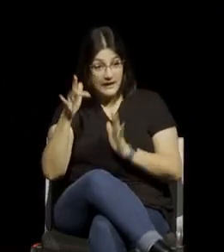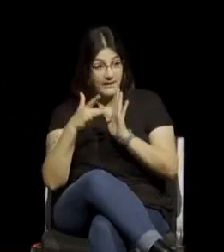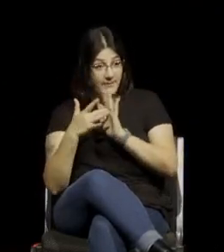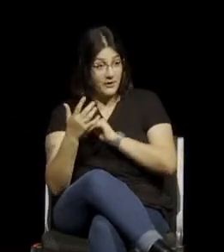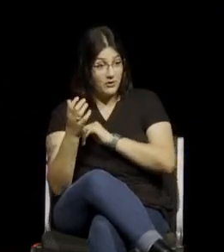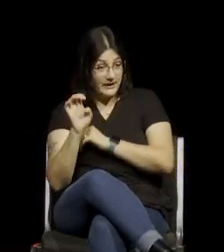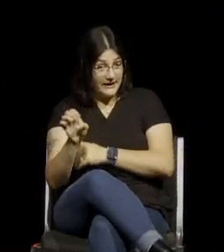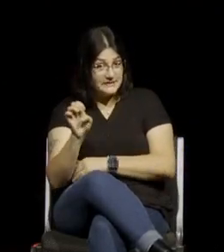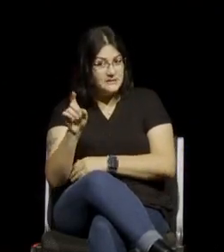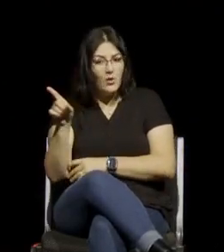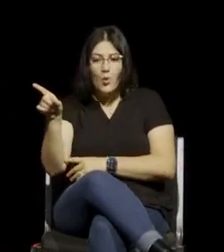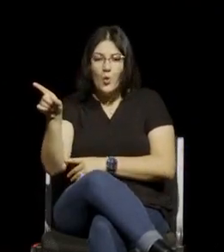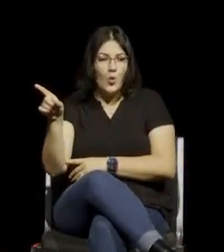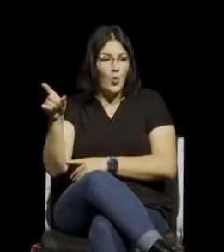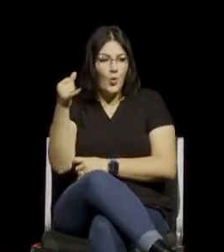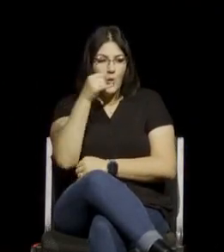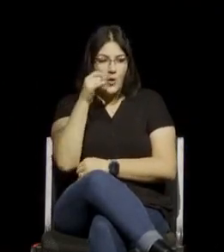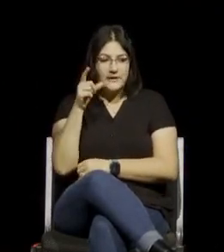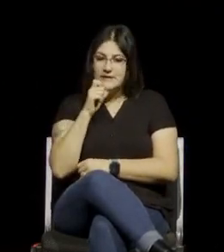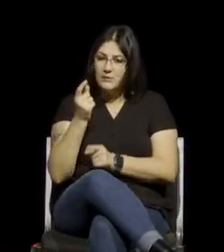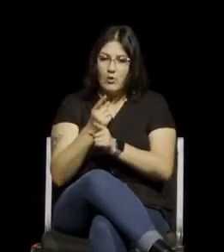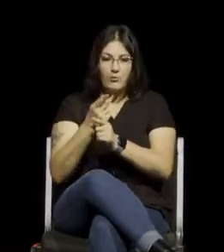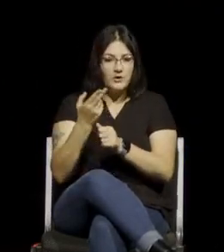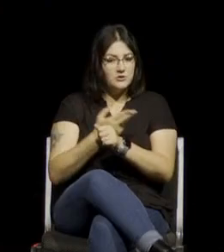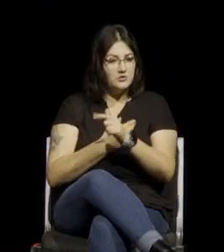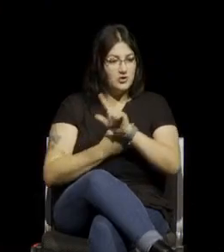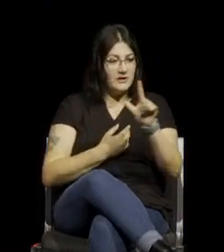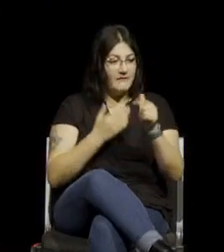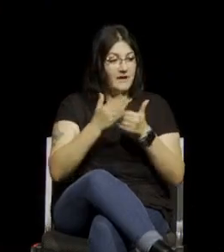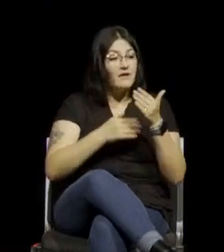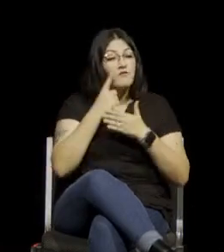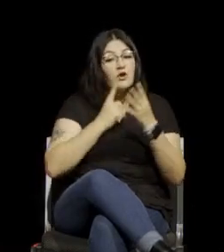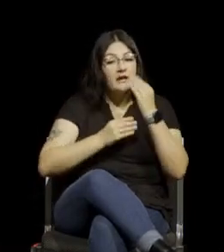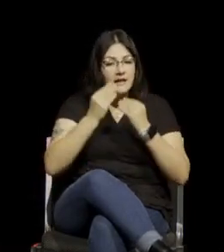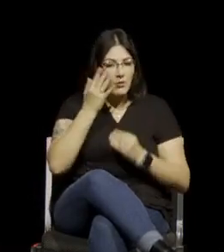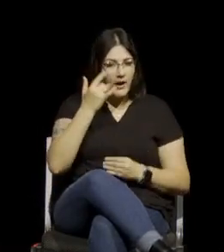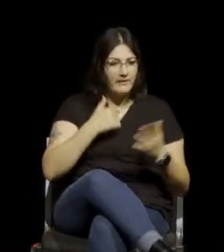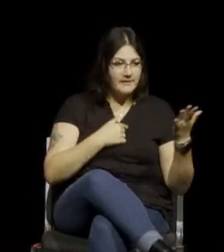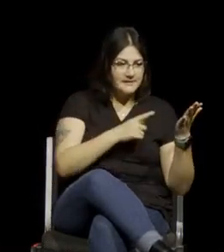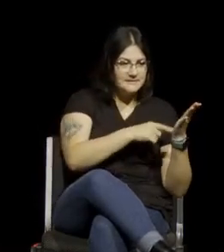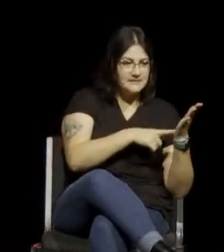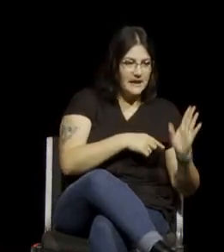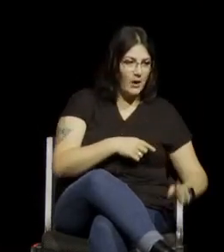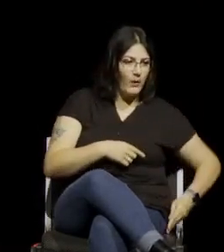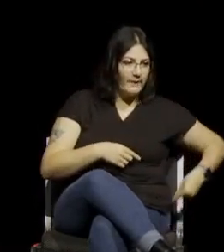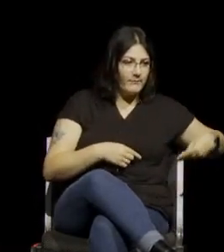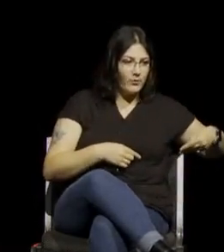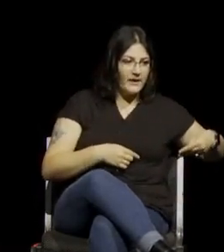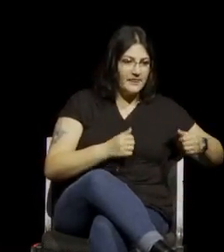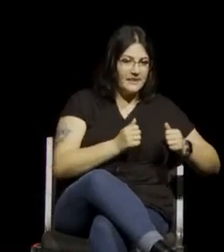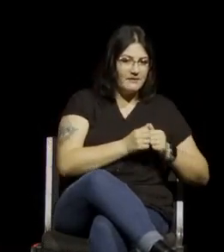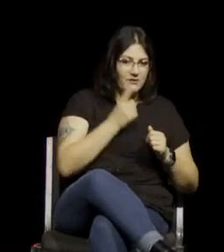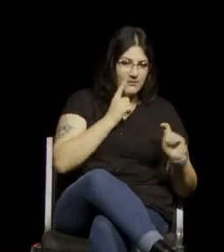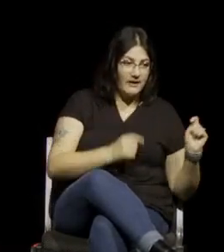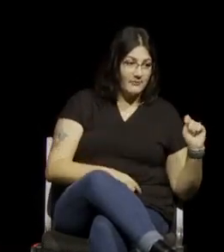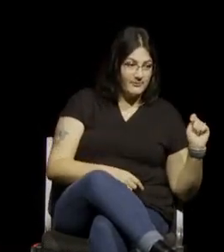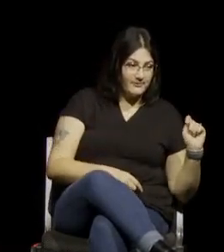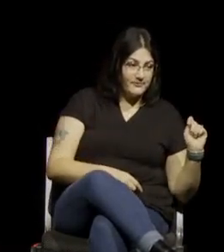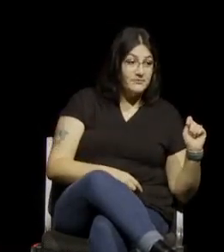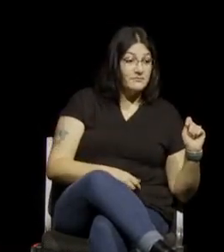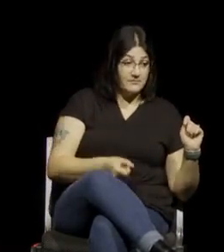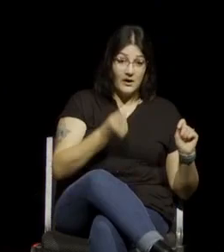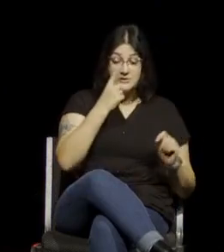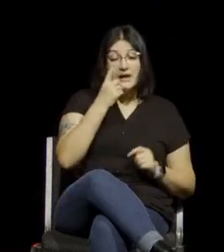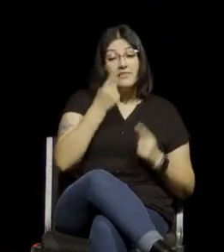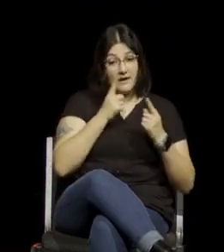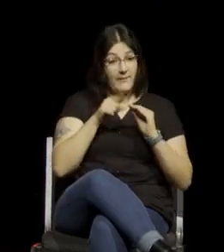considered inappropriate to use your left hand to eat because that's the hand they wipe with. So think about